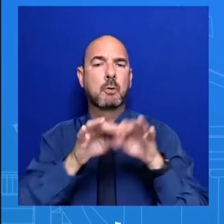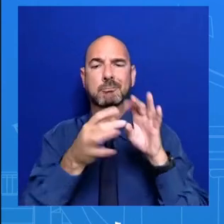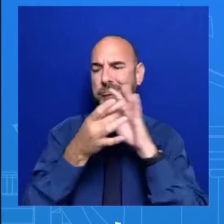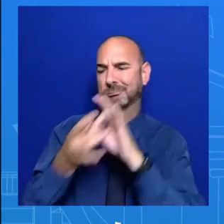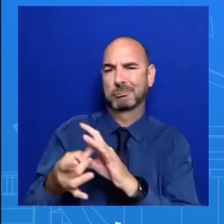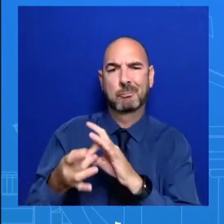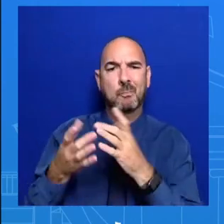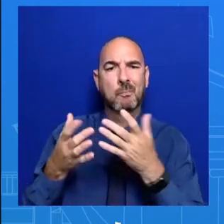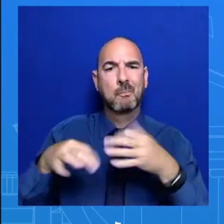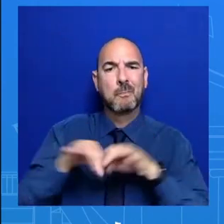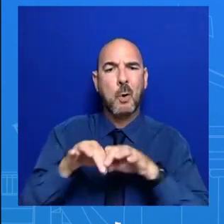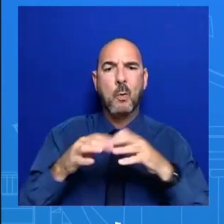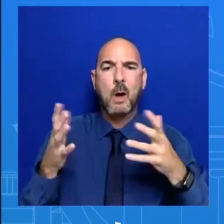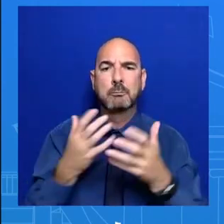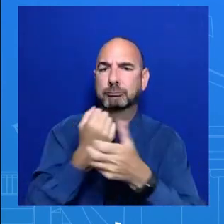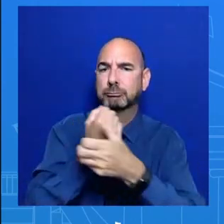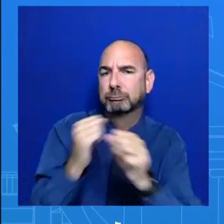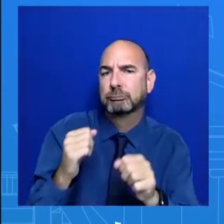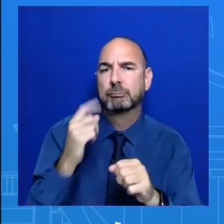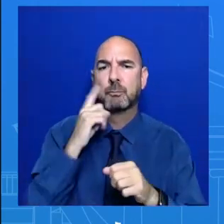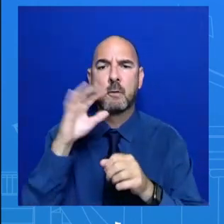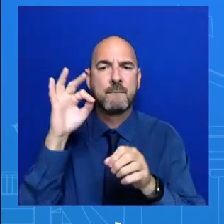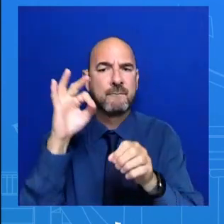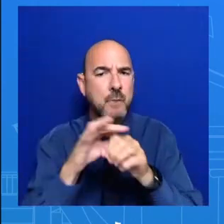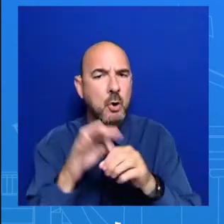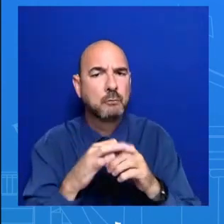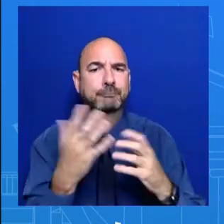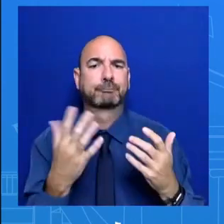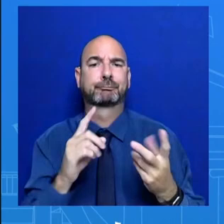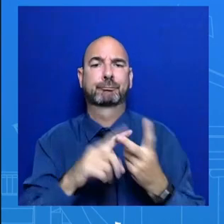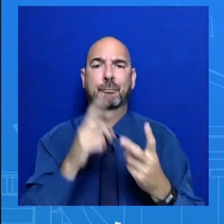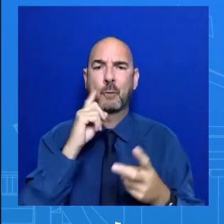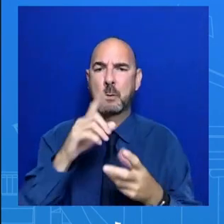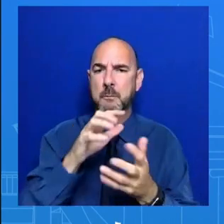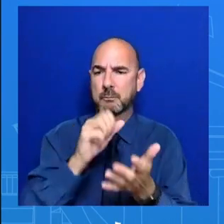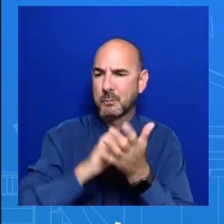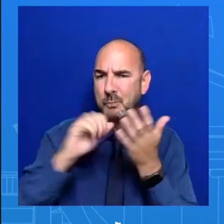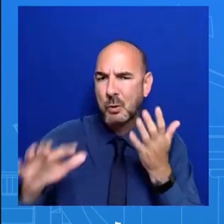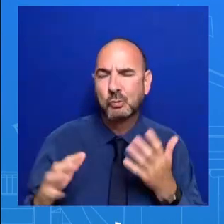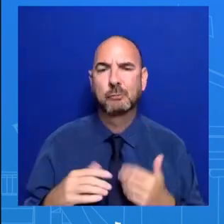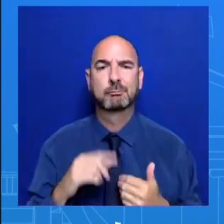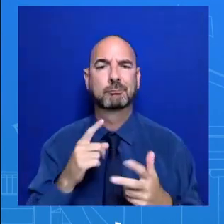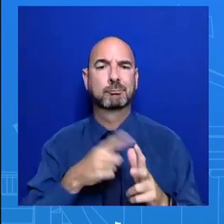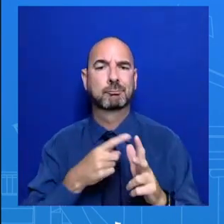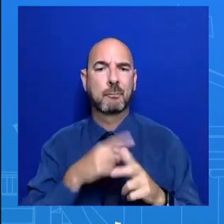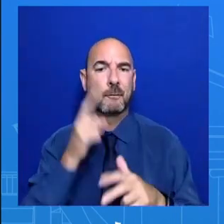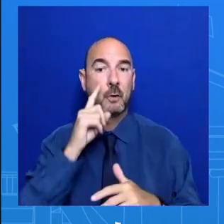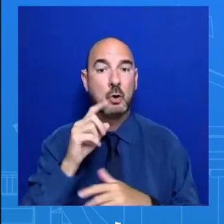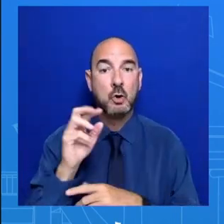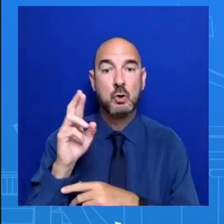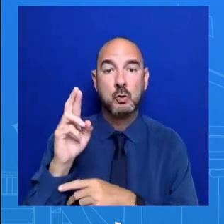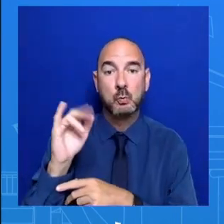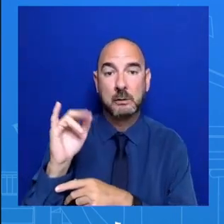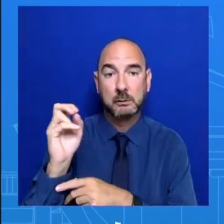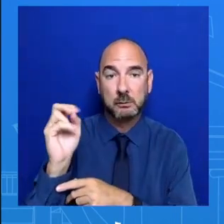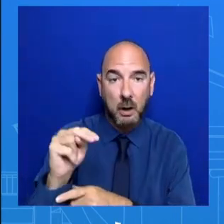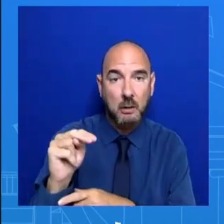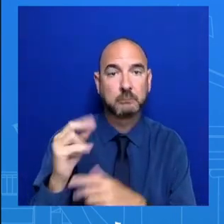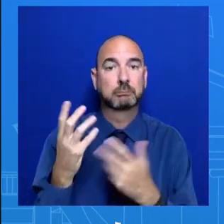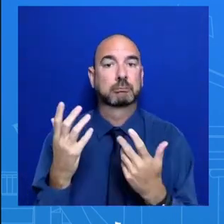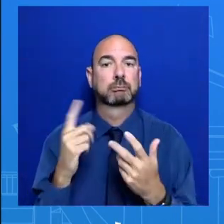cast ballots, whether workers have the freedom to unionize, whether children have the freedom to breathe clean air and drink clean